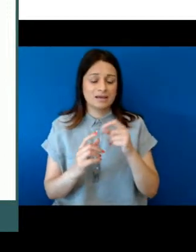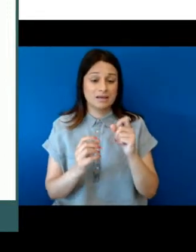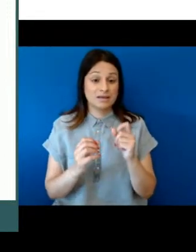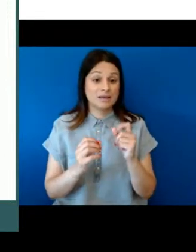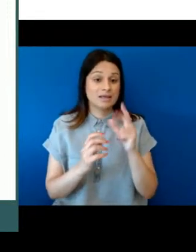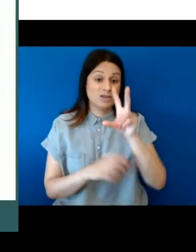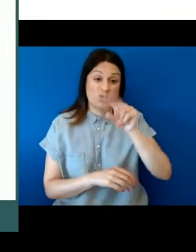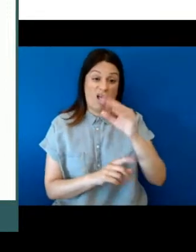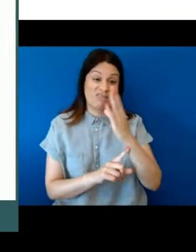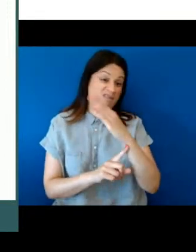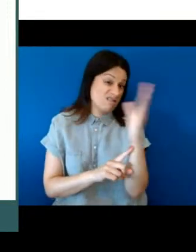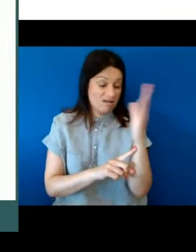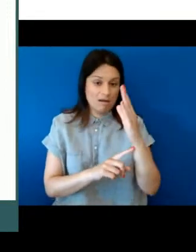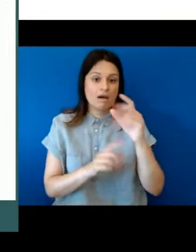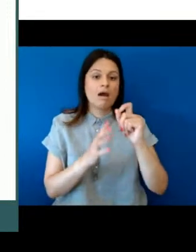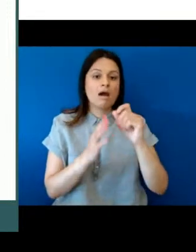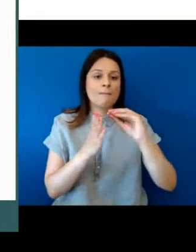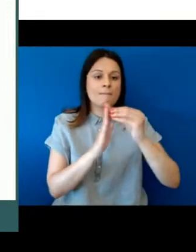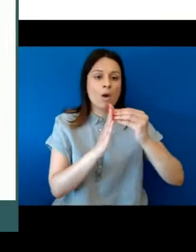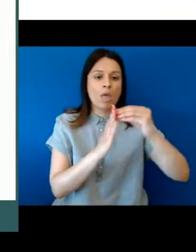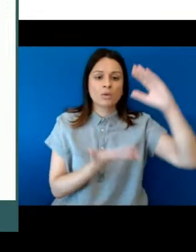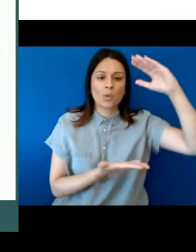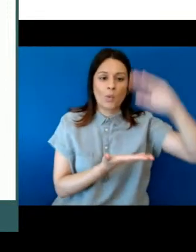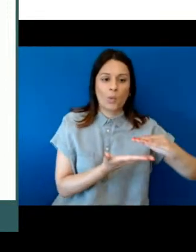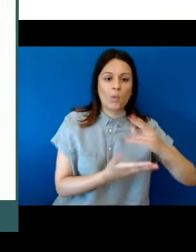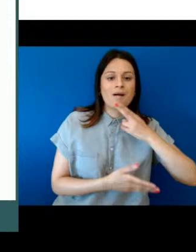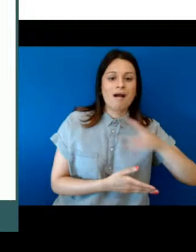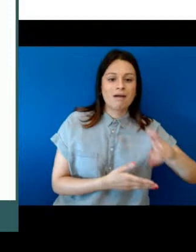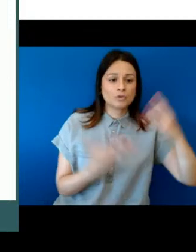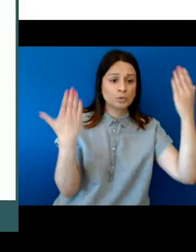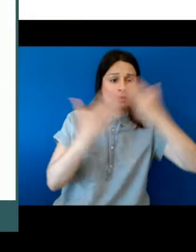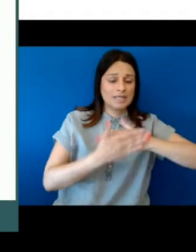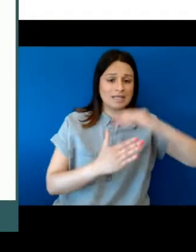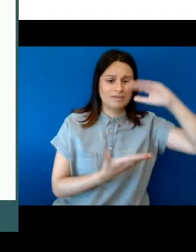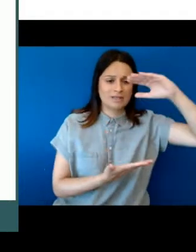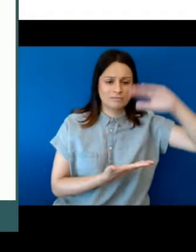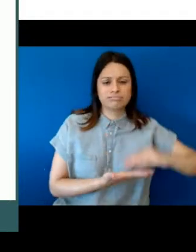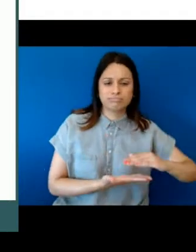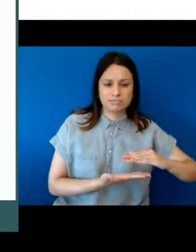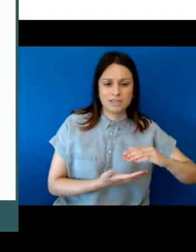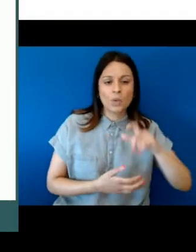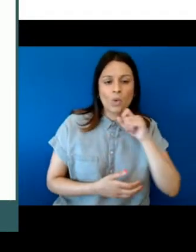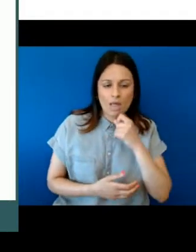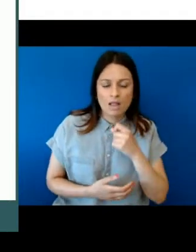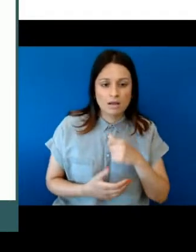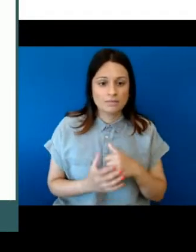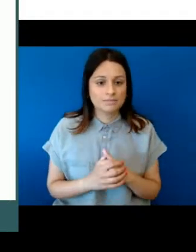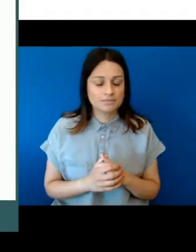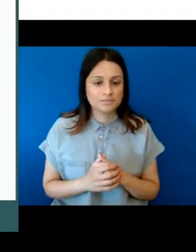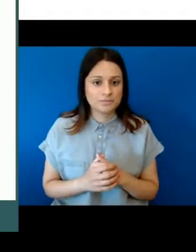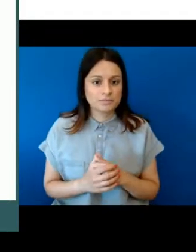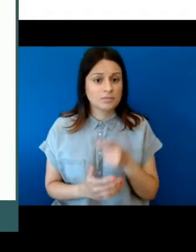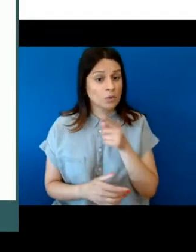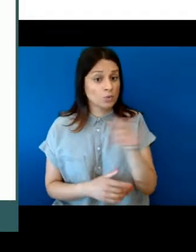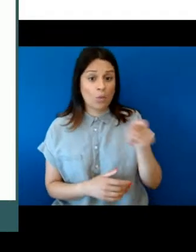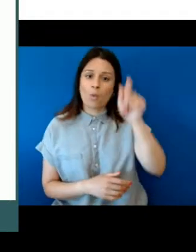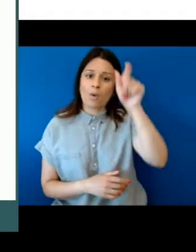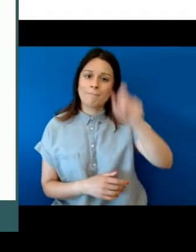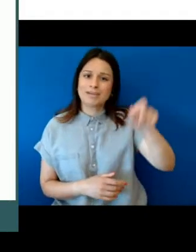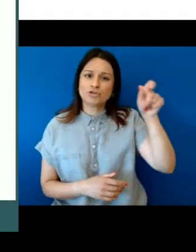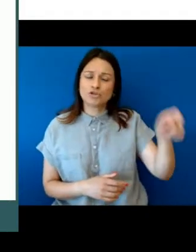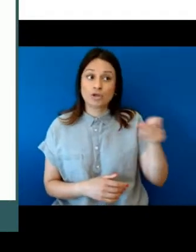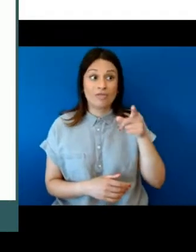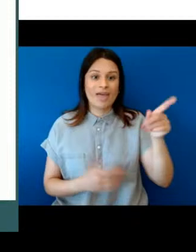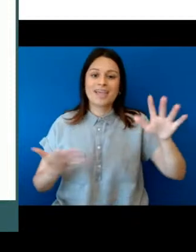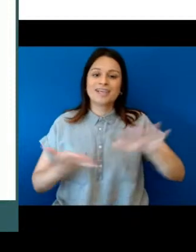levels tend to fall in the afternoon and early evenings. So ideally, if your patient is someone who enjoys maybe going out